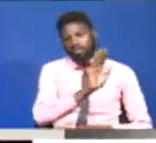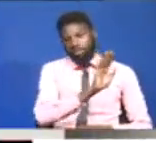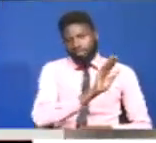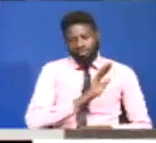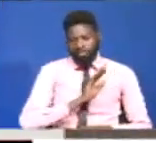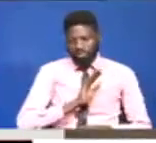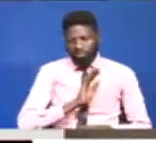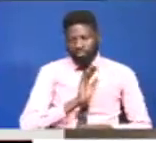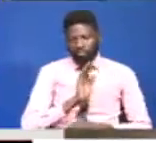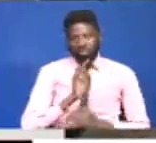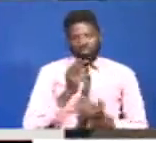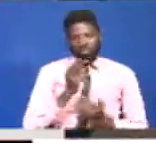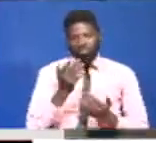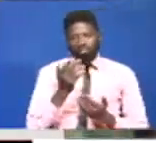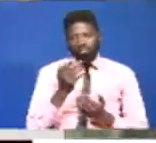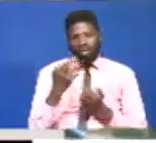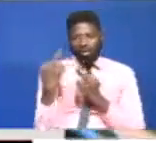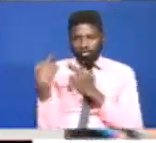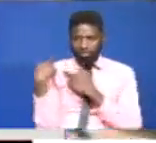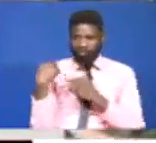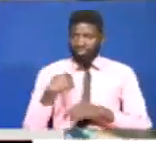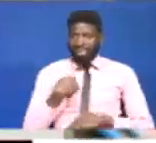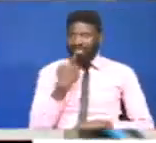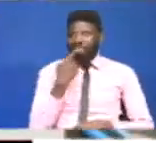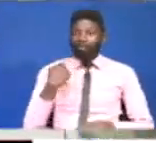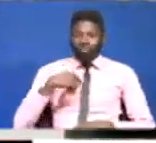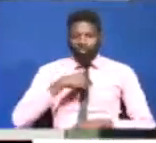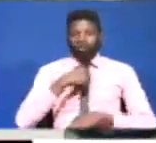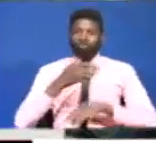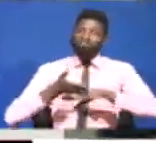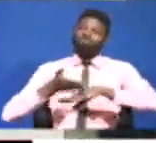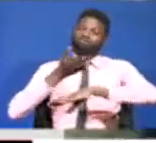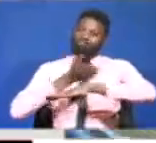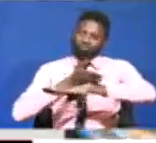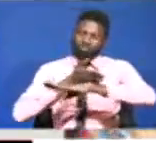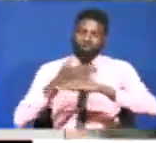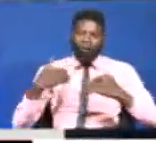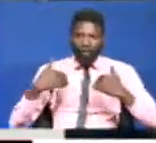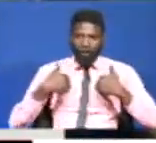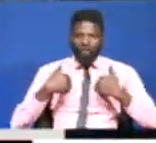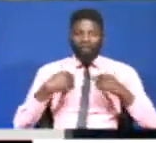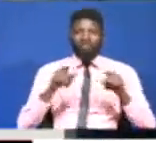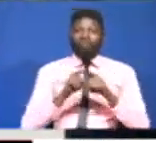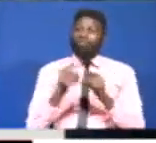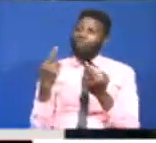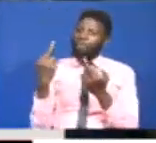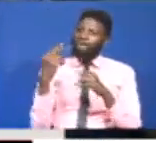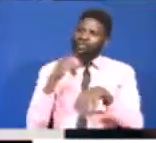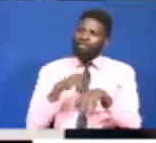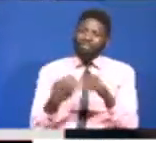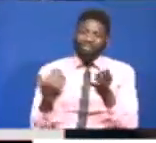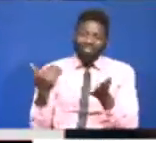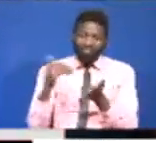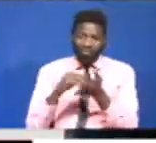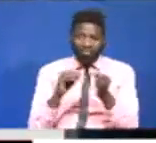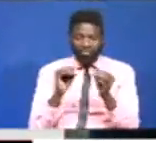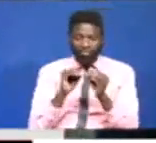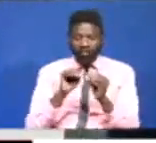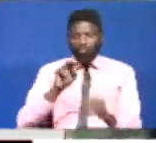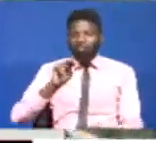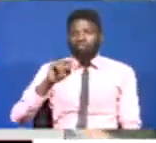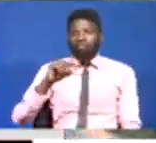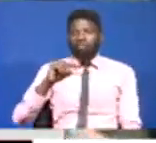responsibility. So I must say that we have made progress, and I'm hopeful that when we meet again in Ngoma, which is the place,